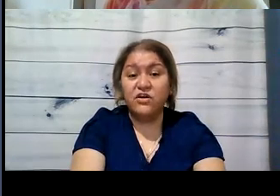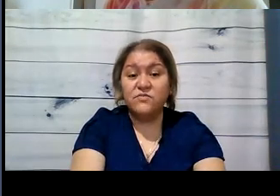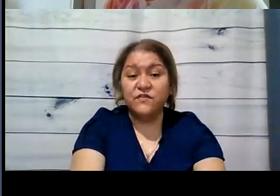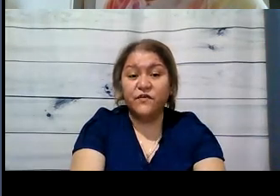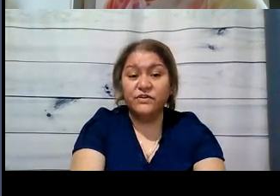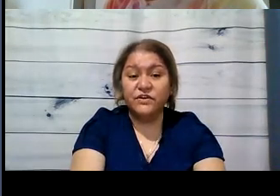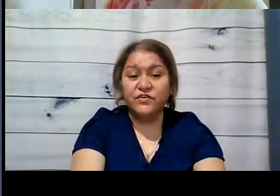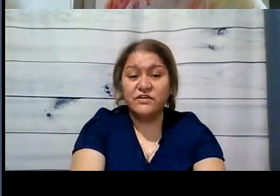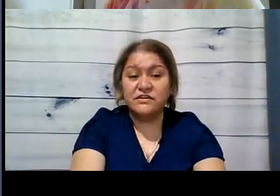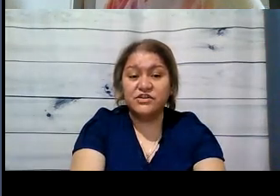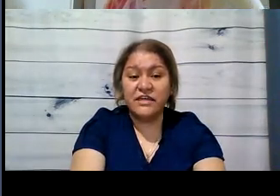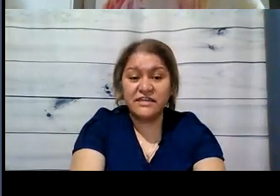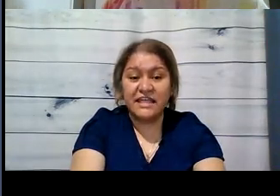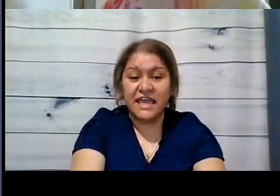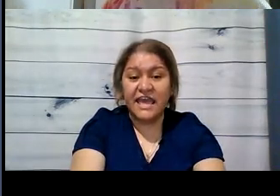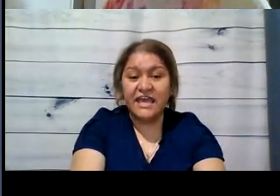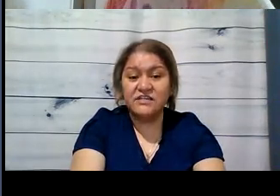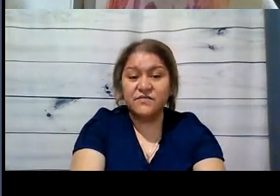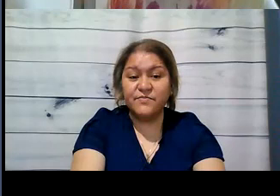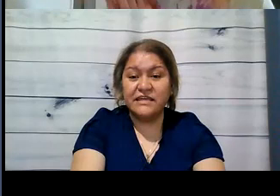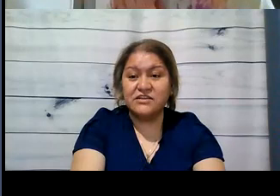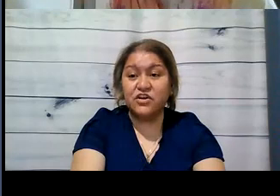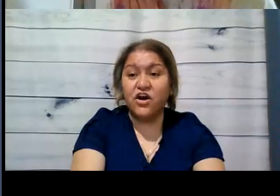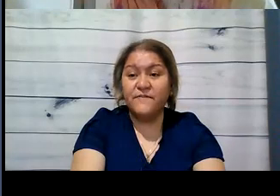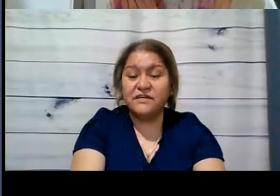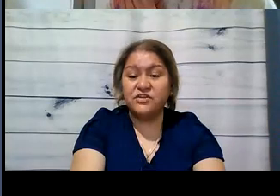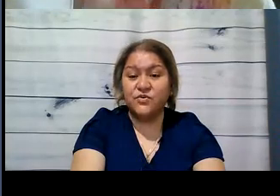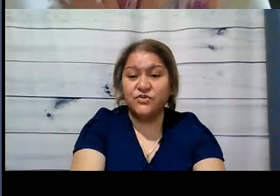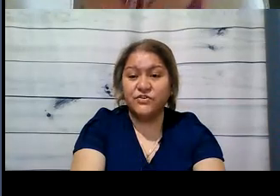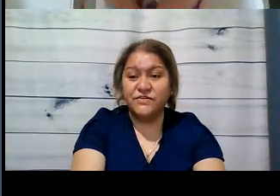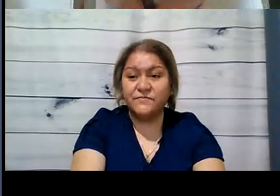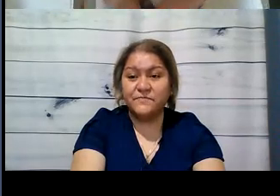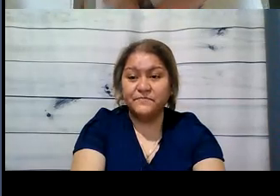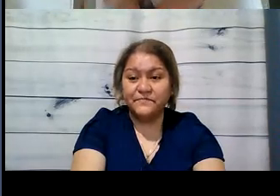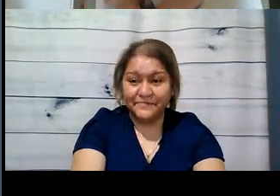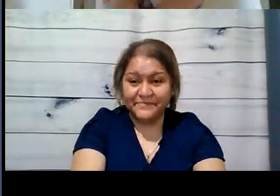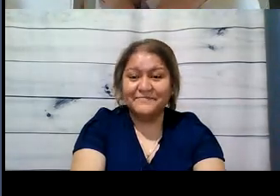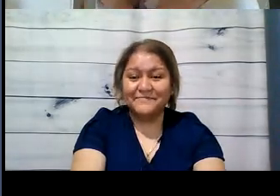the arms were folded across the chest and the hands were placed on opposite shoulders.